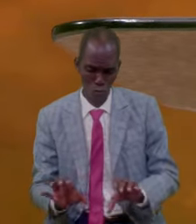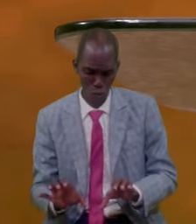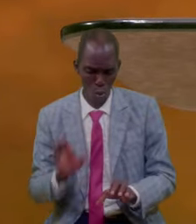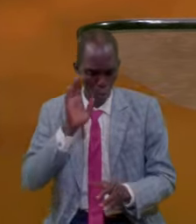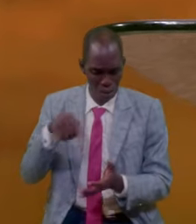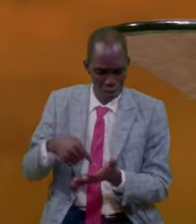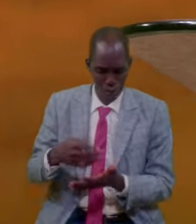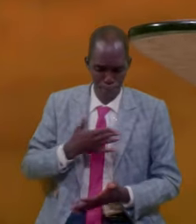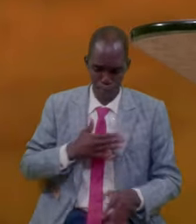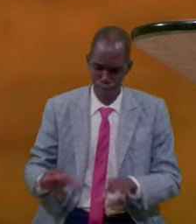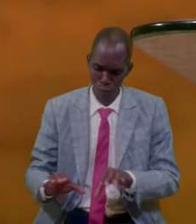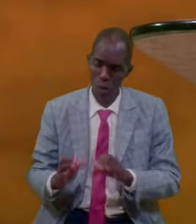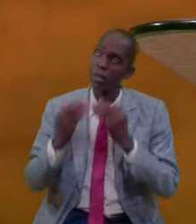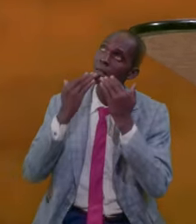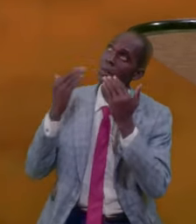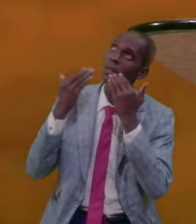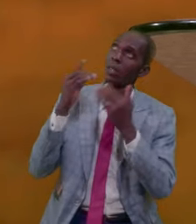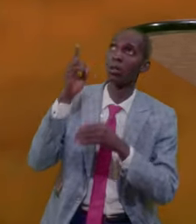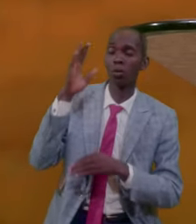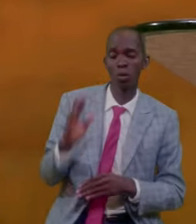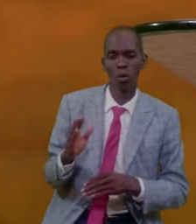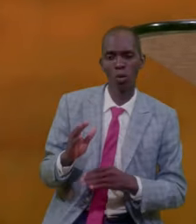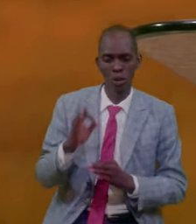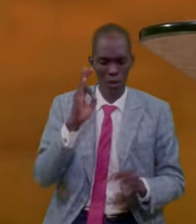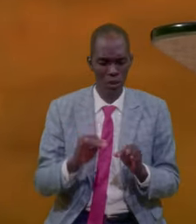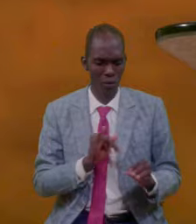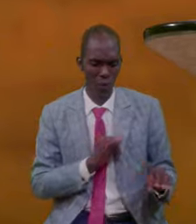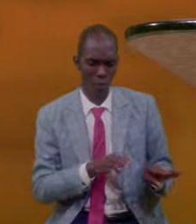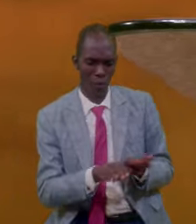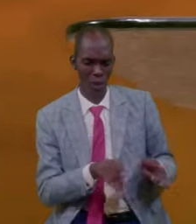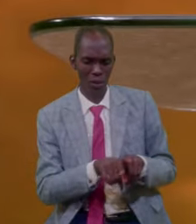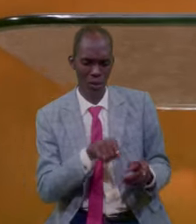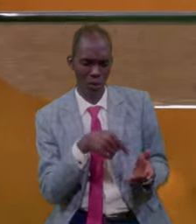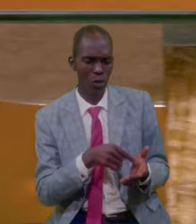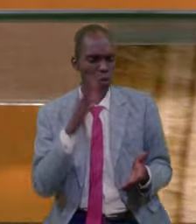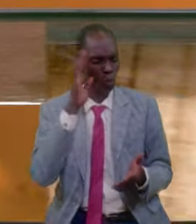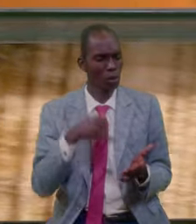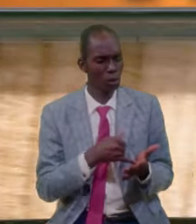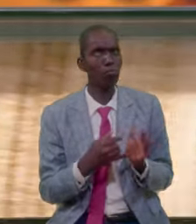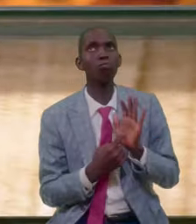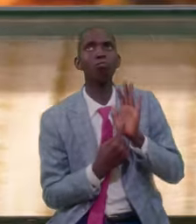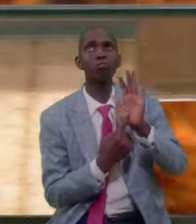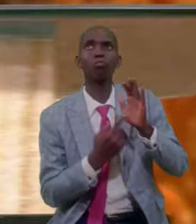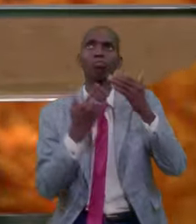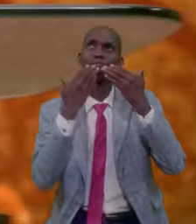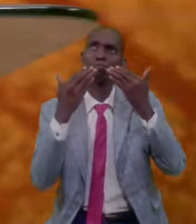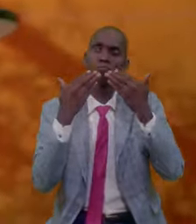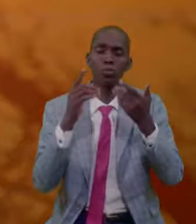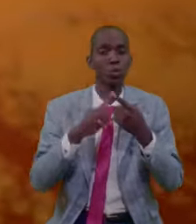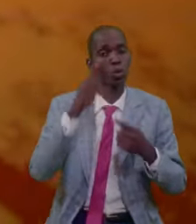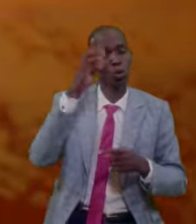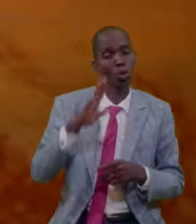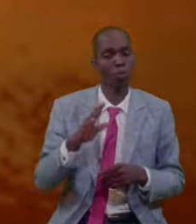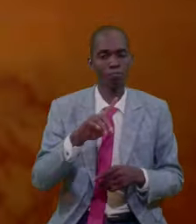that I have that saving faith, that sanctifying faith? It tells us in Hebrews